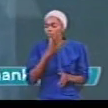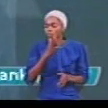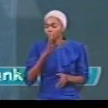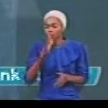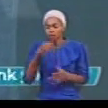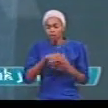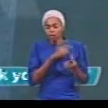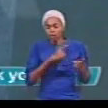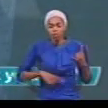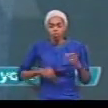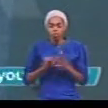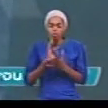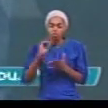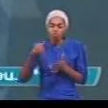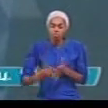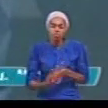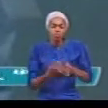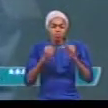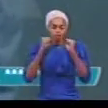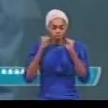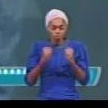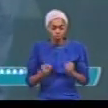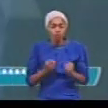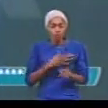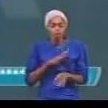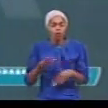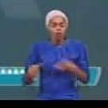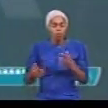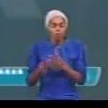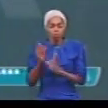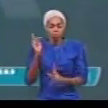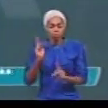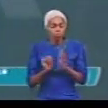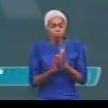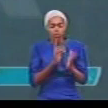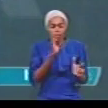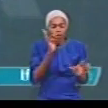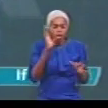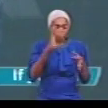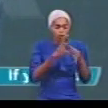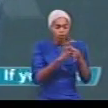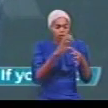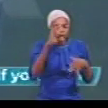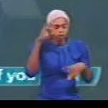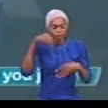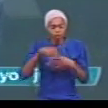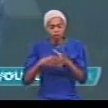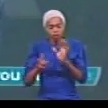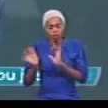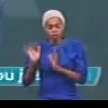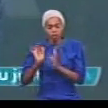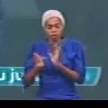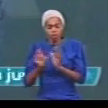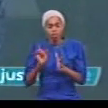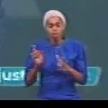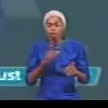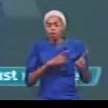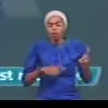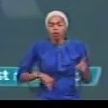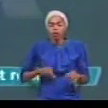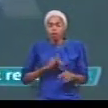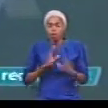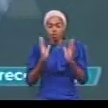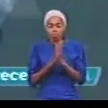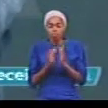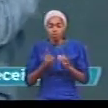strength. All our listeners on social media, oh Lord, we pray that, Father, you will strengthen them,